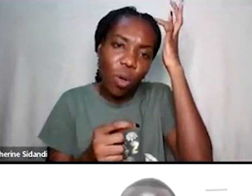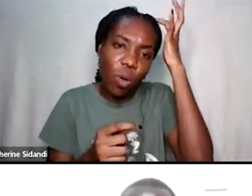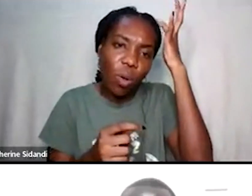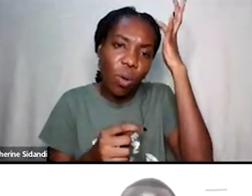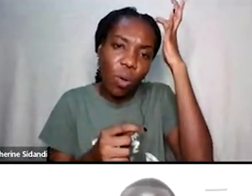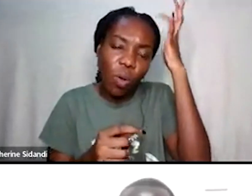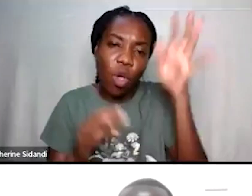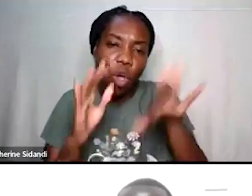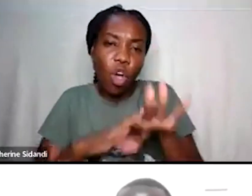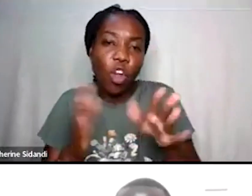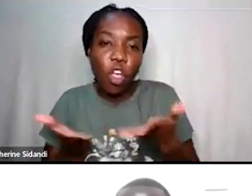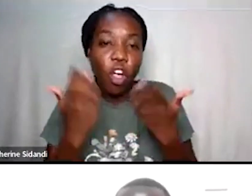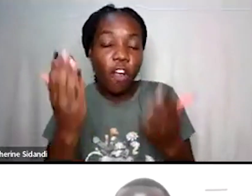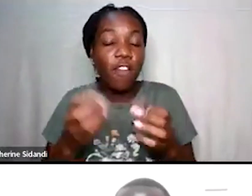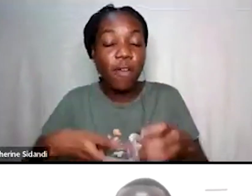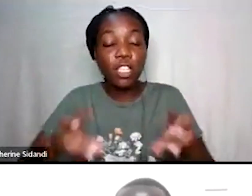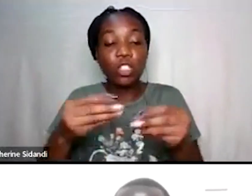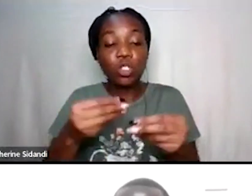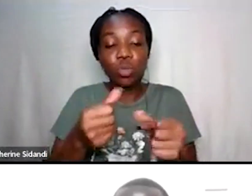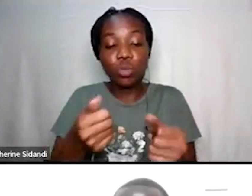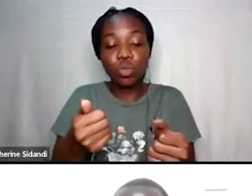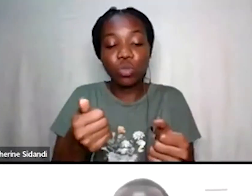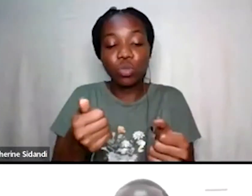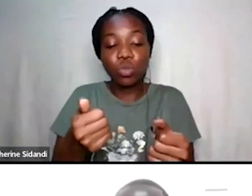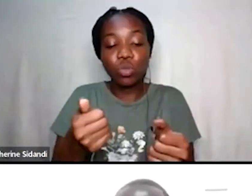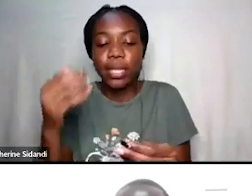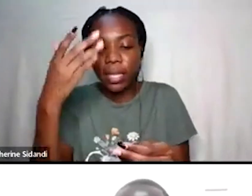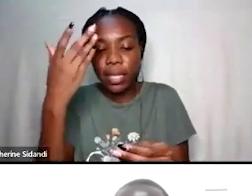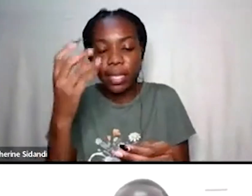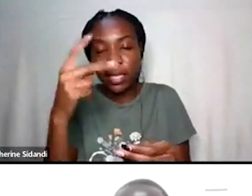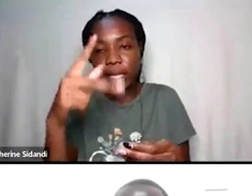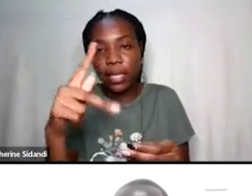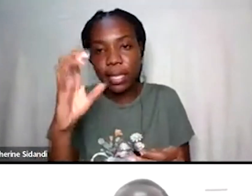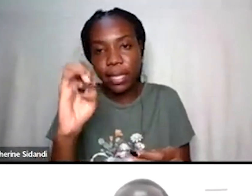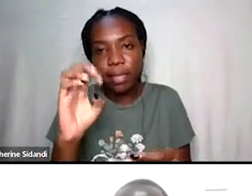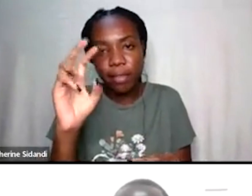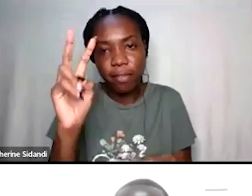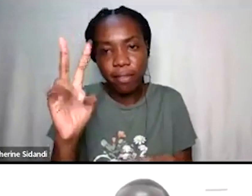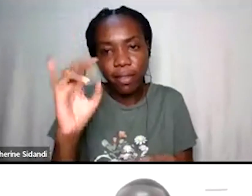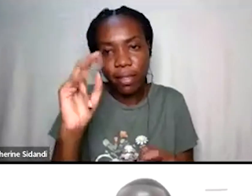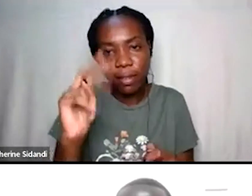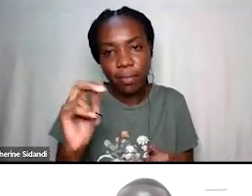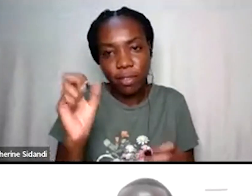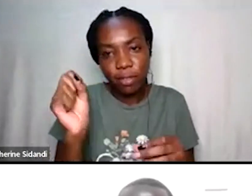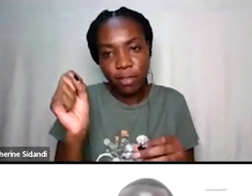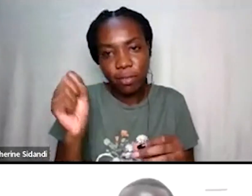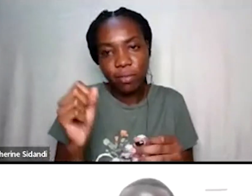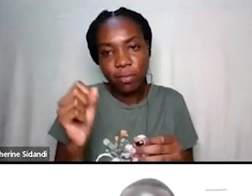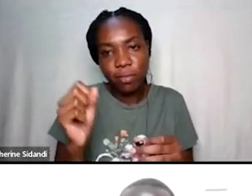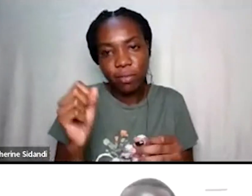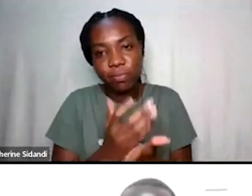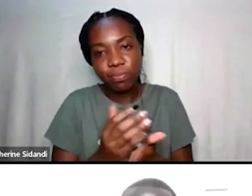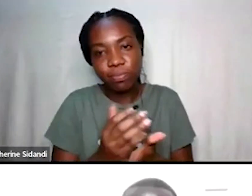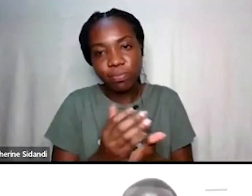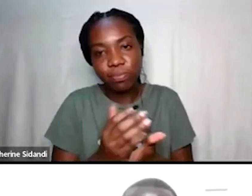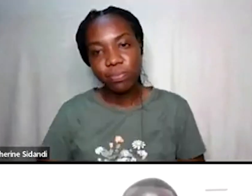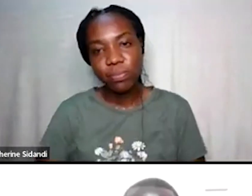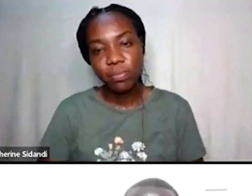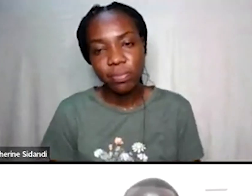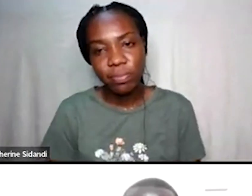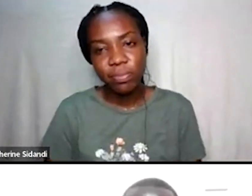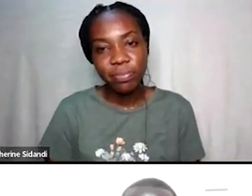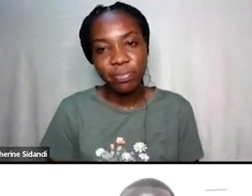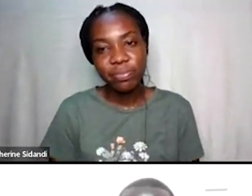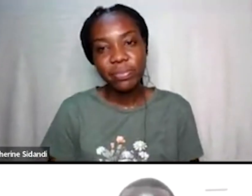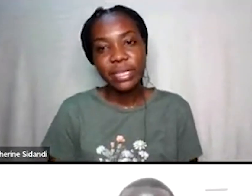Kevin had shared. Maybe Kevin, you can put it on the chat as well. Yeah, the